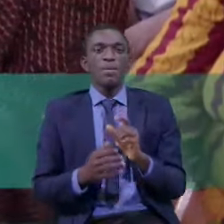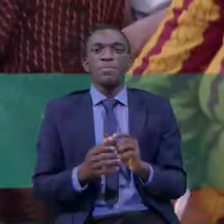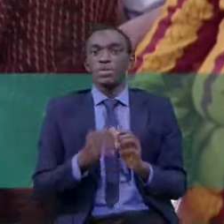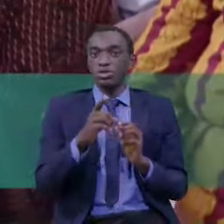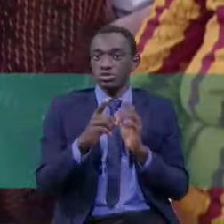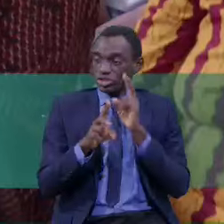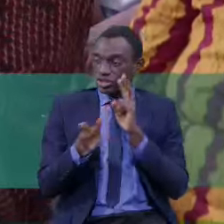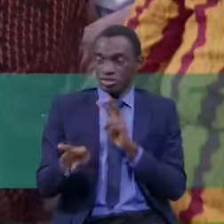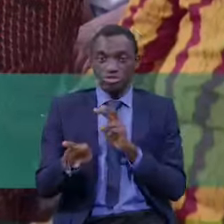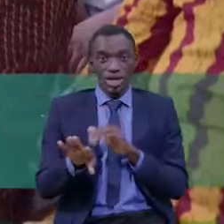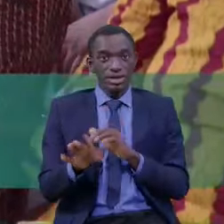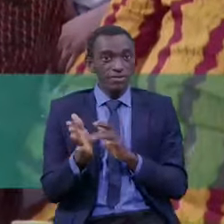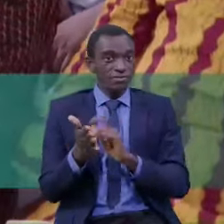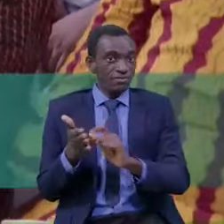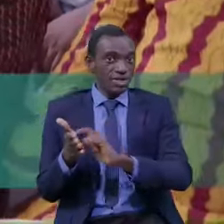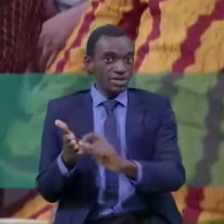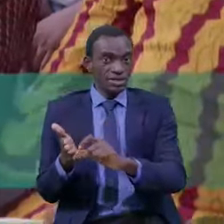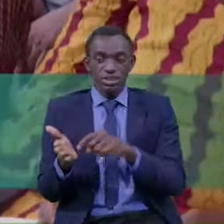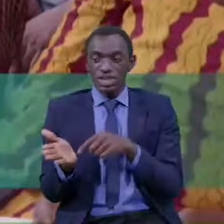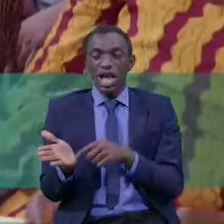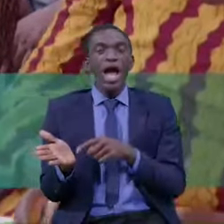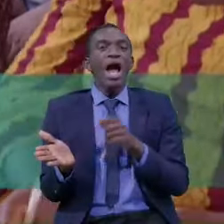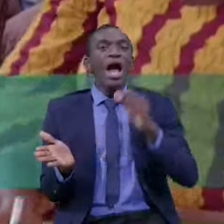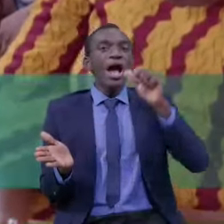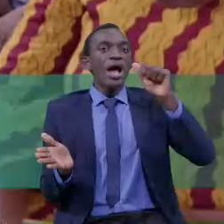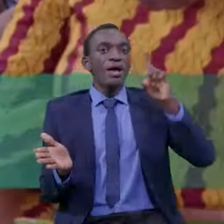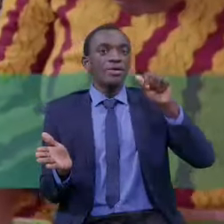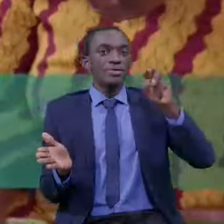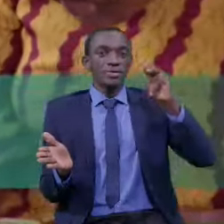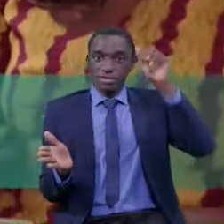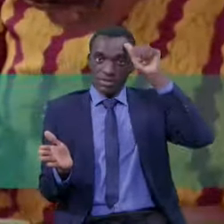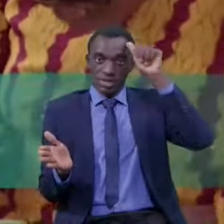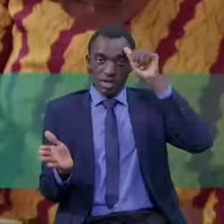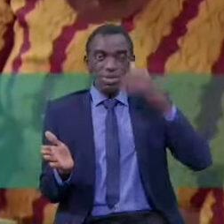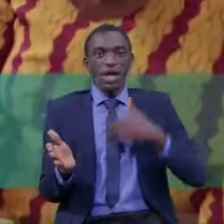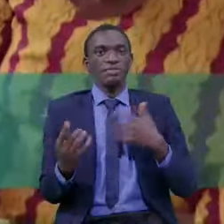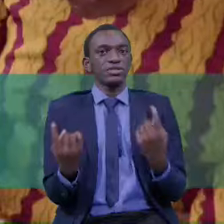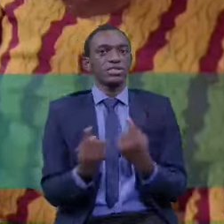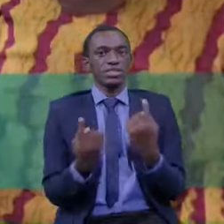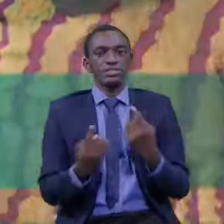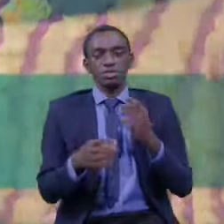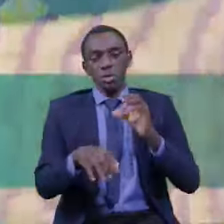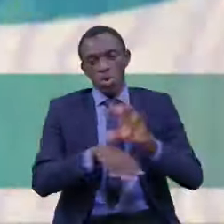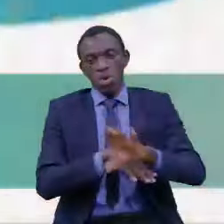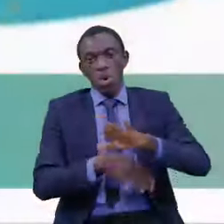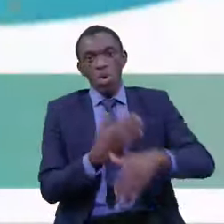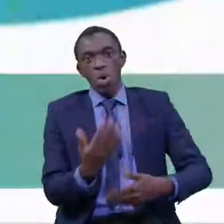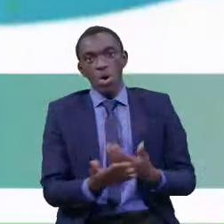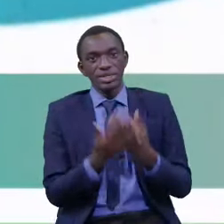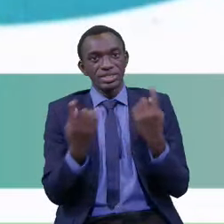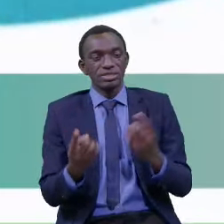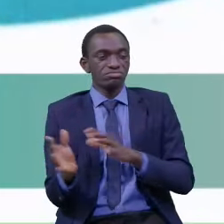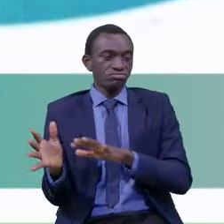the offense of Adam that brought sin into the world. By the offense of one